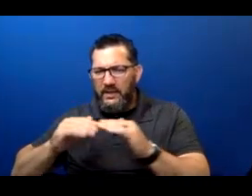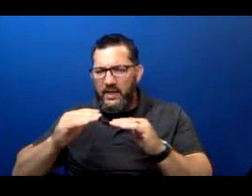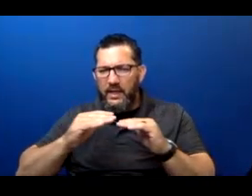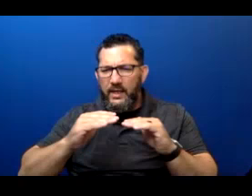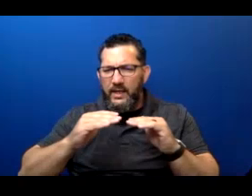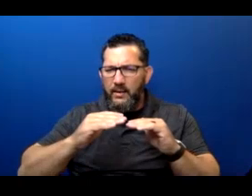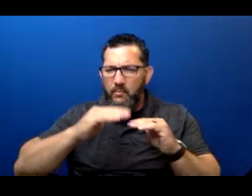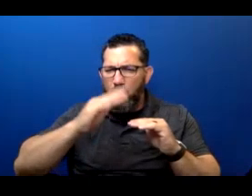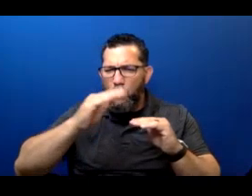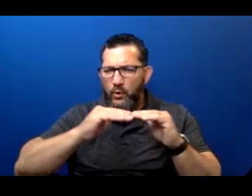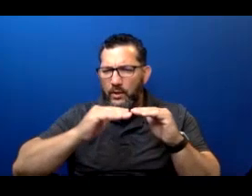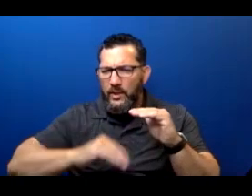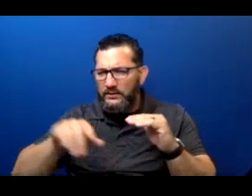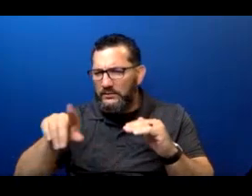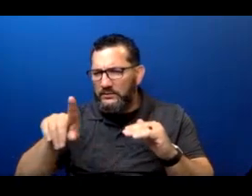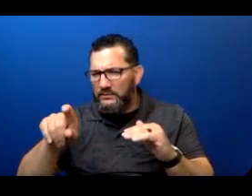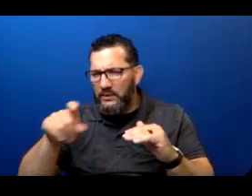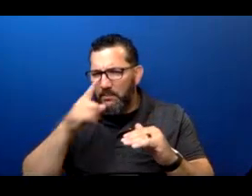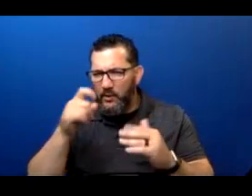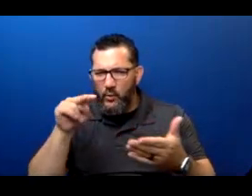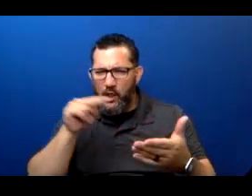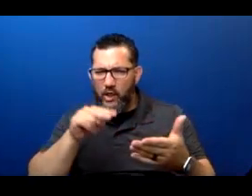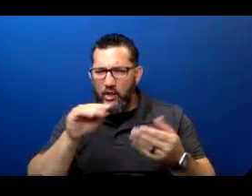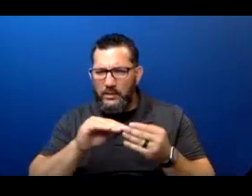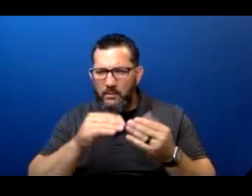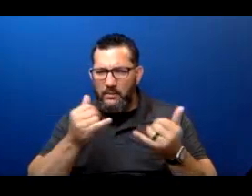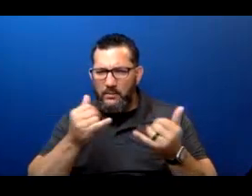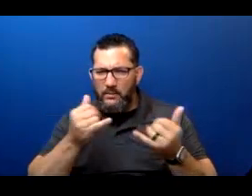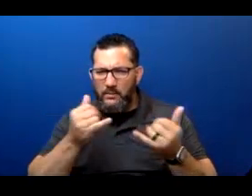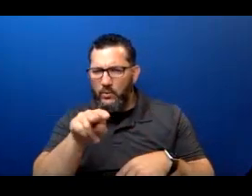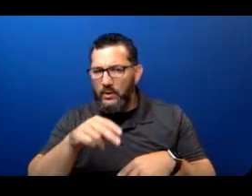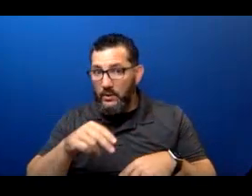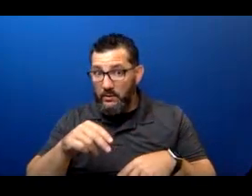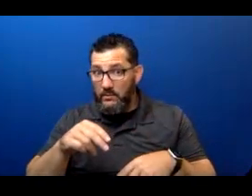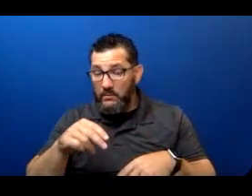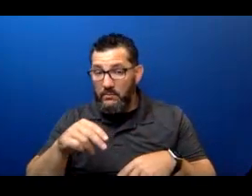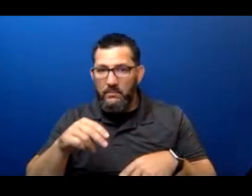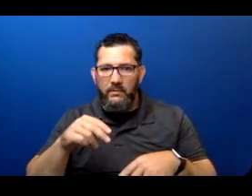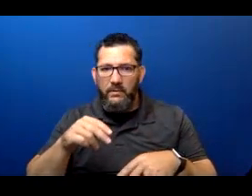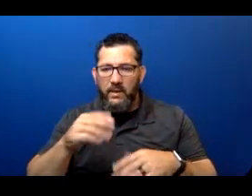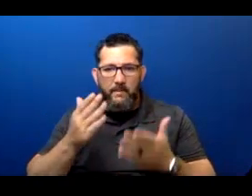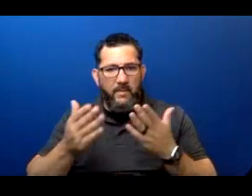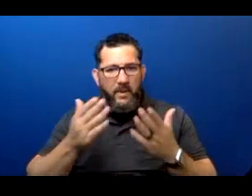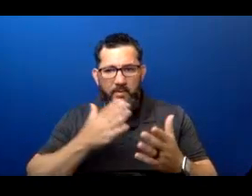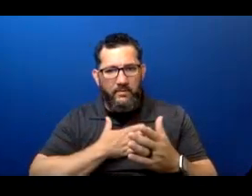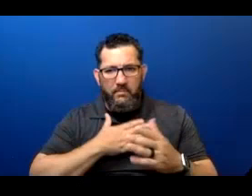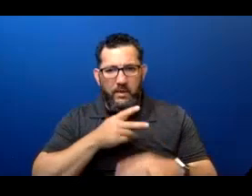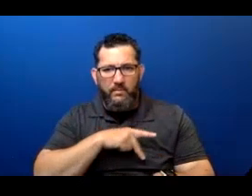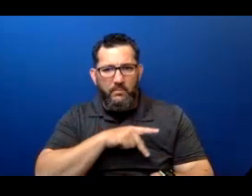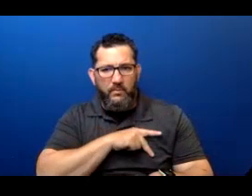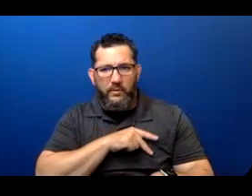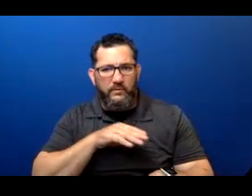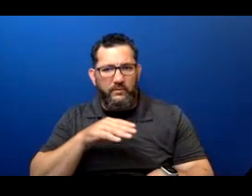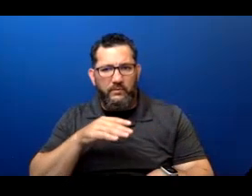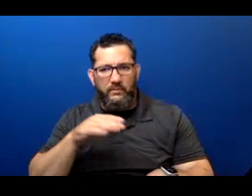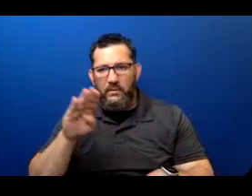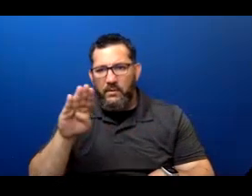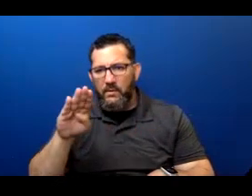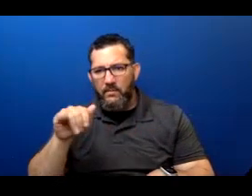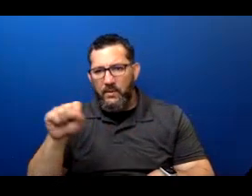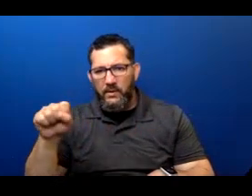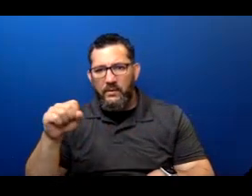based on these numbers that I am looking at right now, and this might just be my personal bias, I know physicians that make